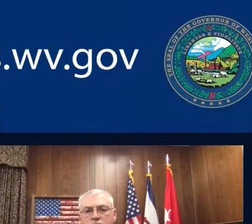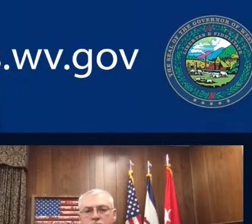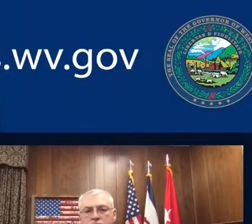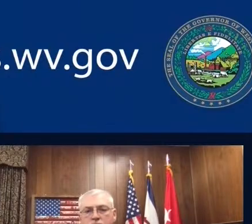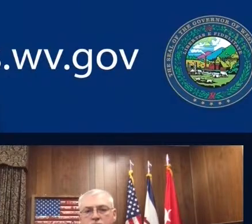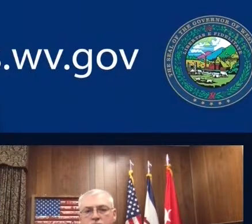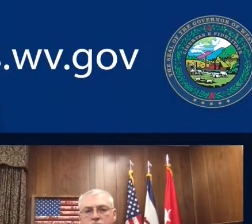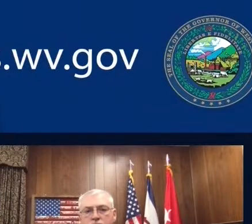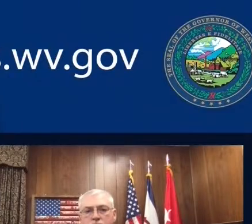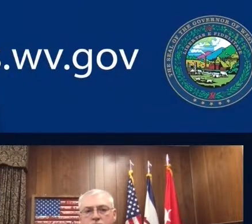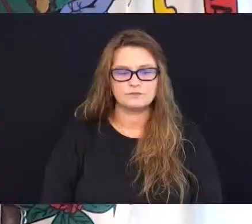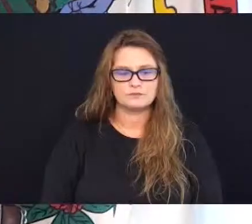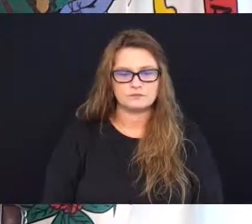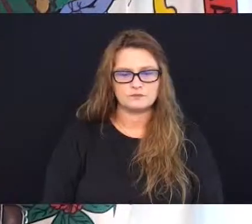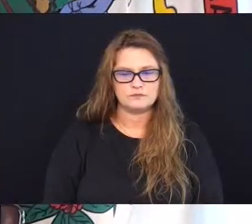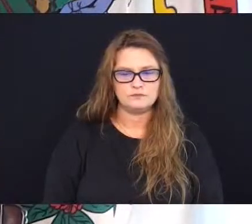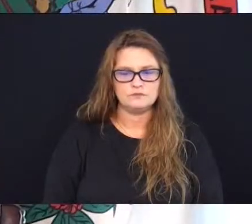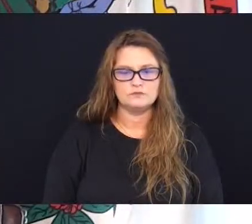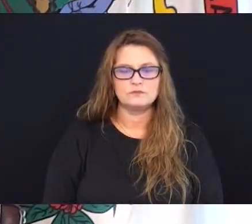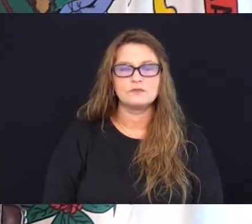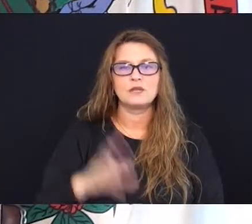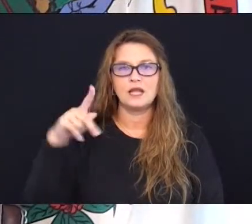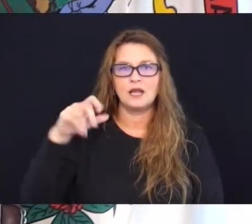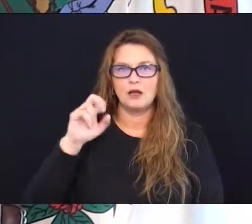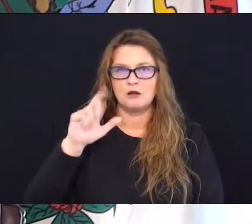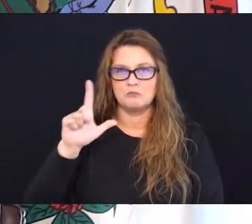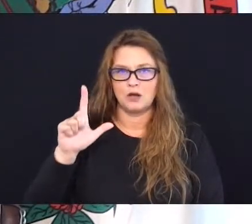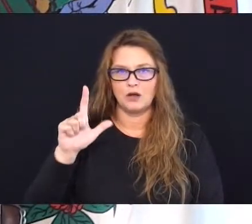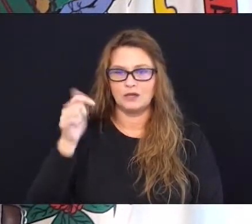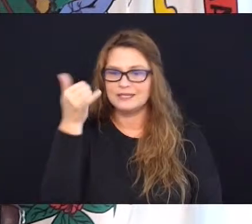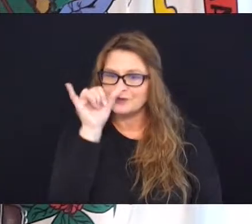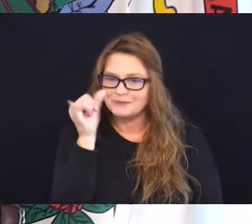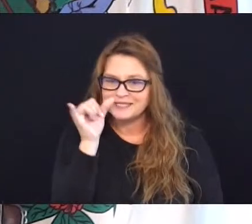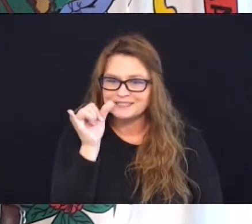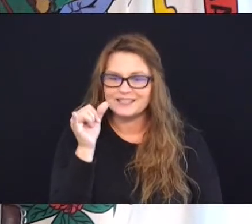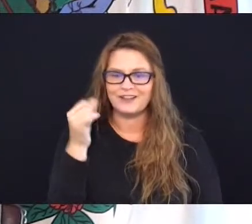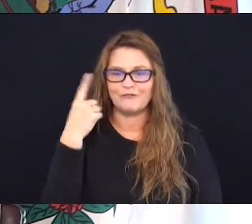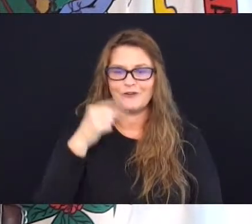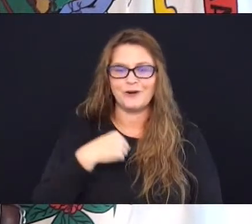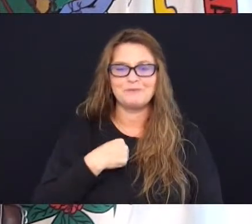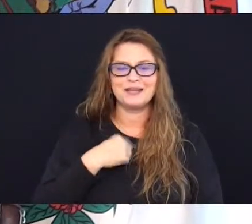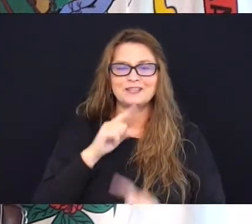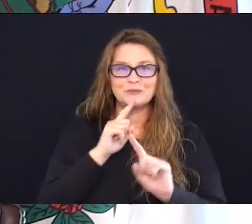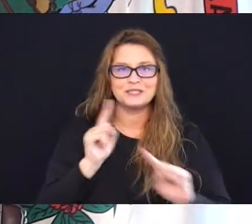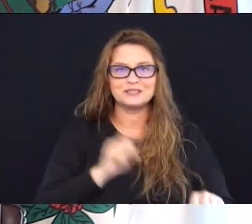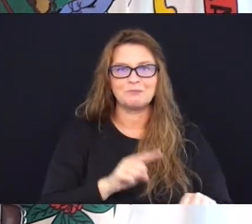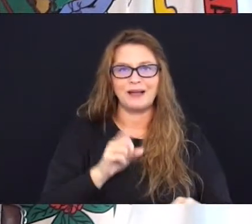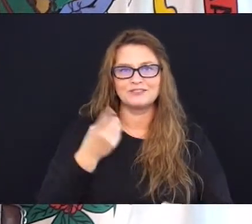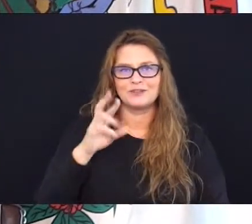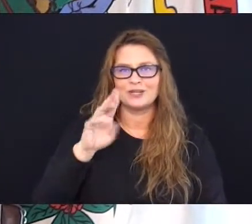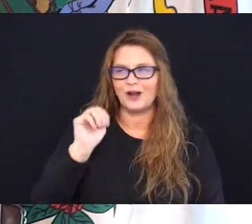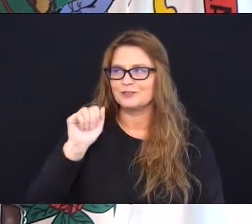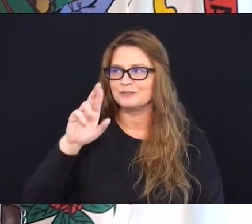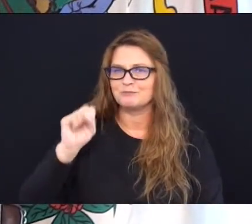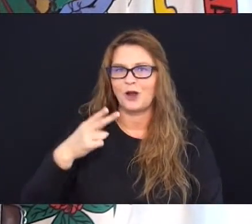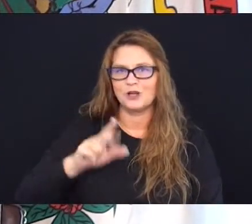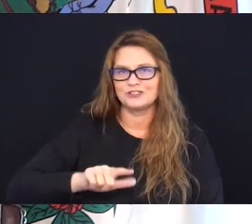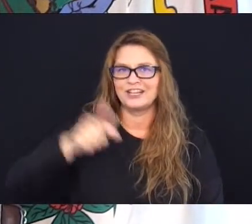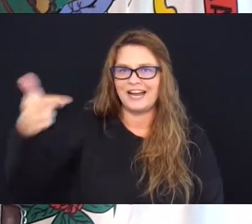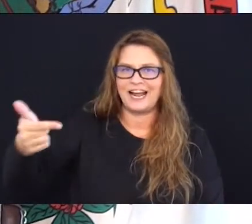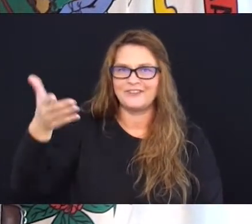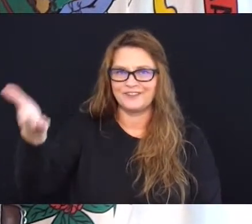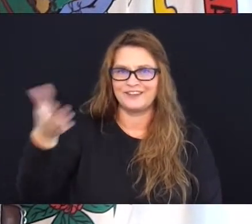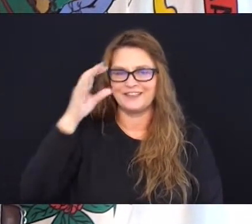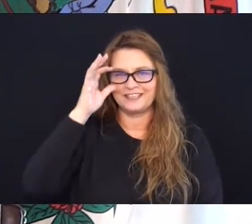Well, Paul, it'd be silly for me to try to compete with Dr. Marsh's knowledge in regard to this. I'm going to let him talk